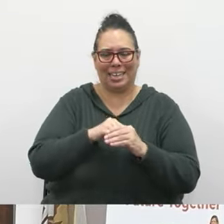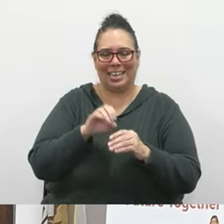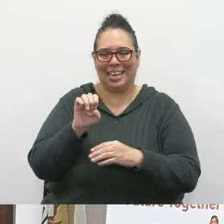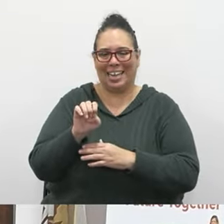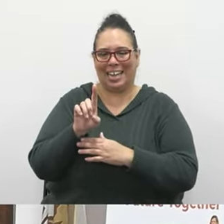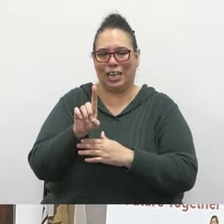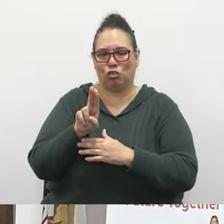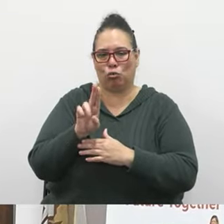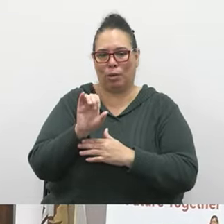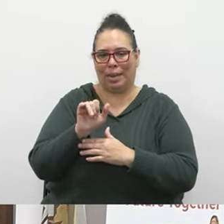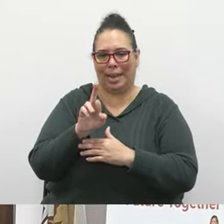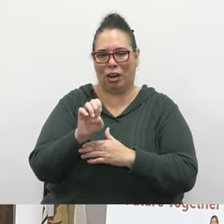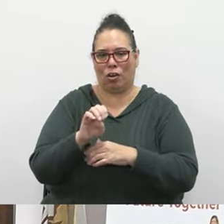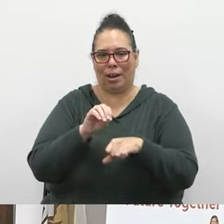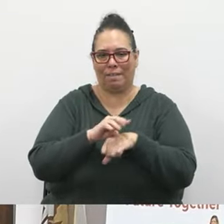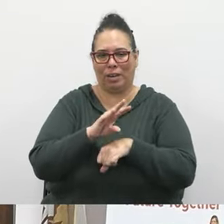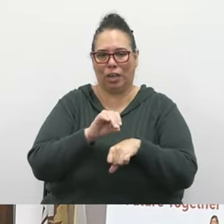Advisory Board.